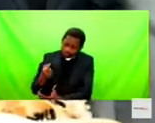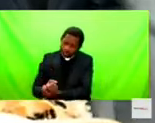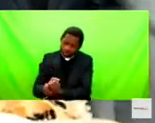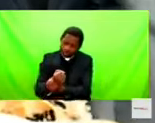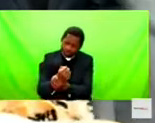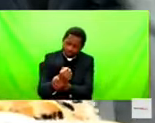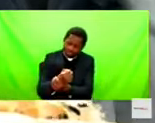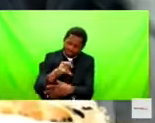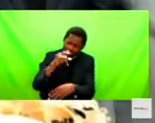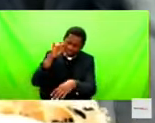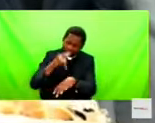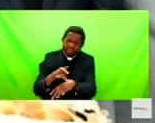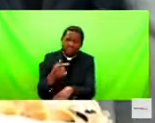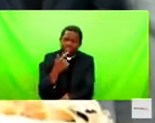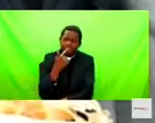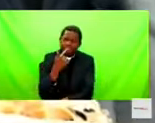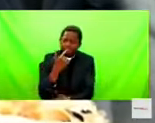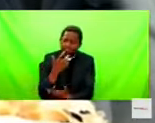sonetechre masuja